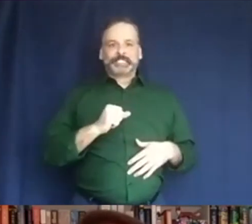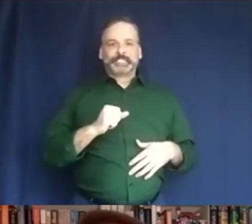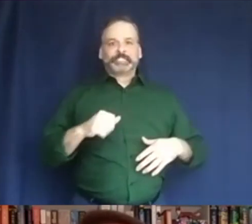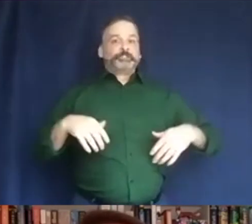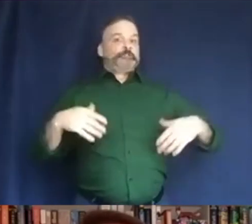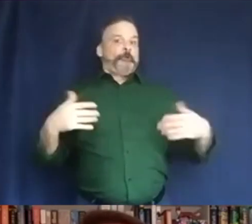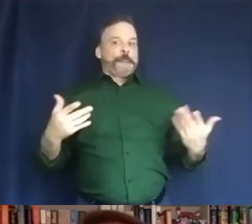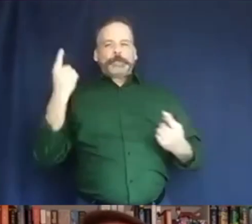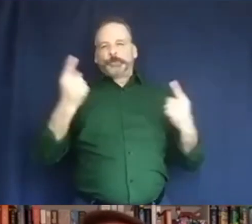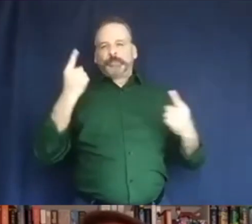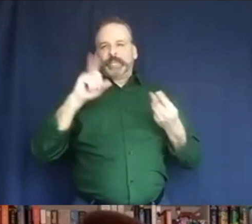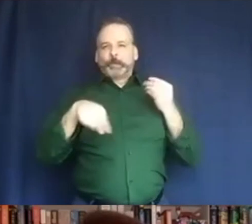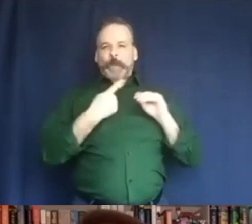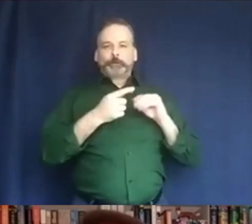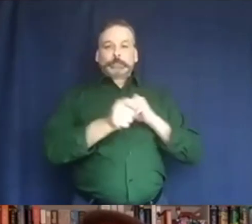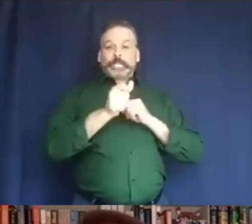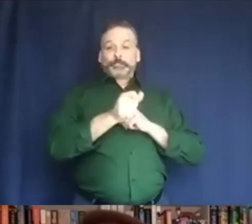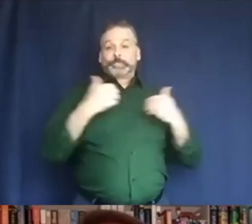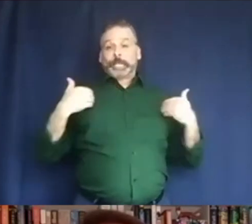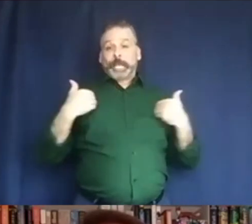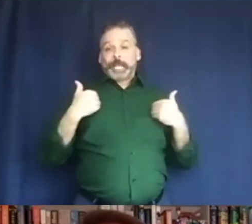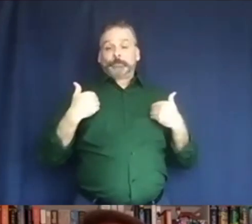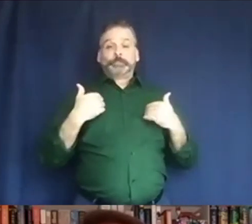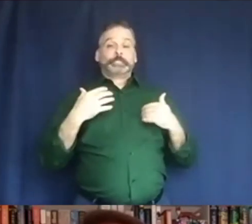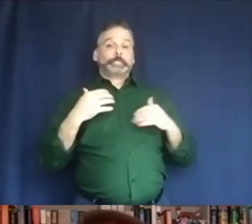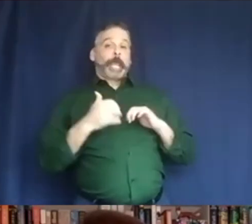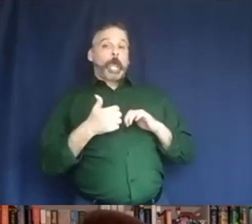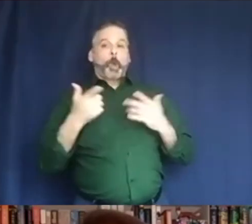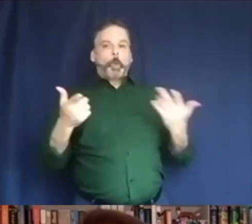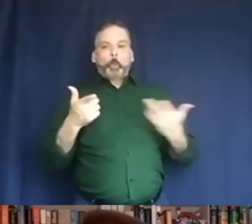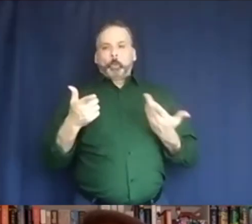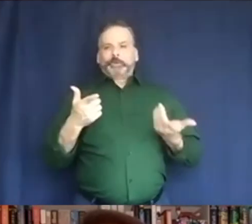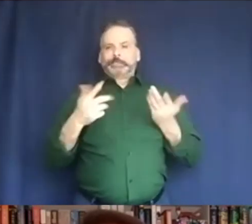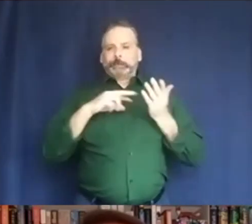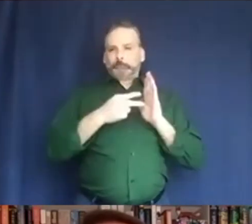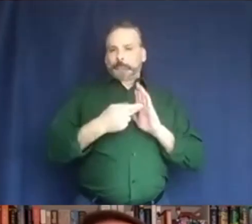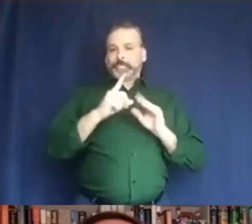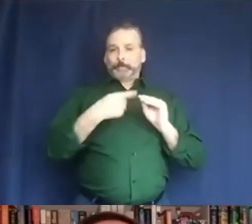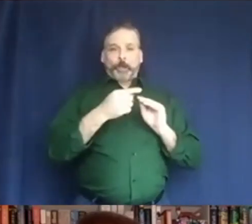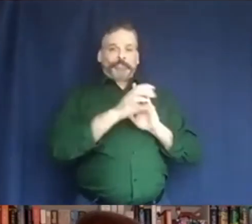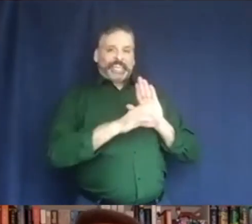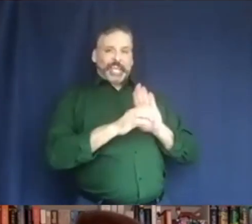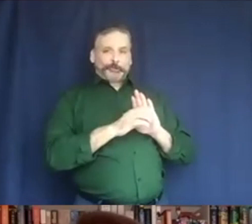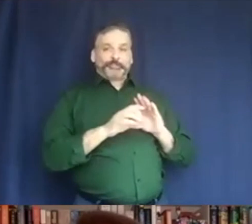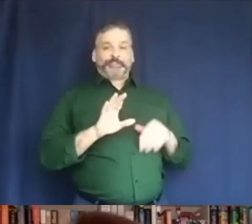what do we think about like dangerous animals and like how, what is that trying to say about the character and their parents?